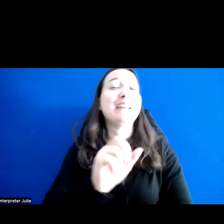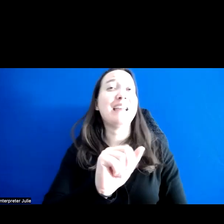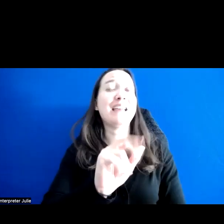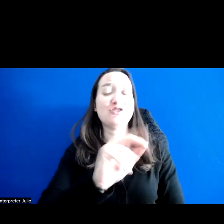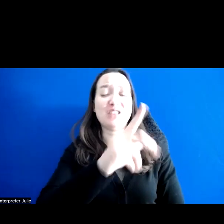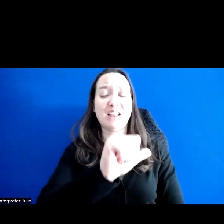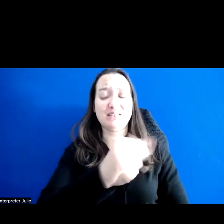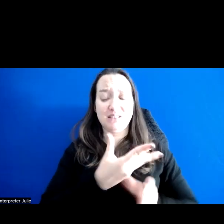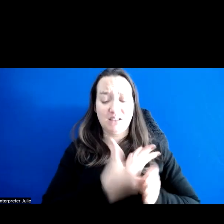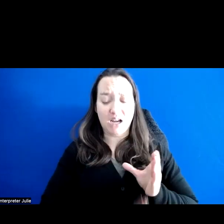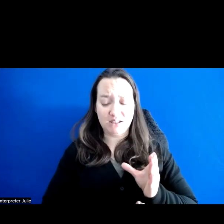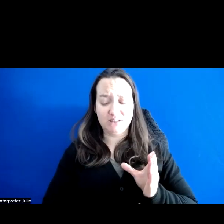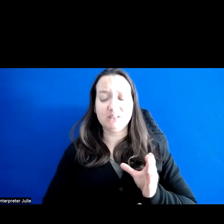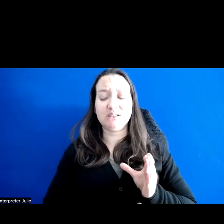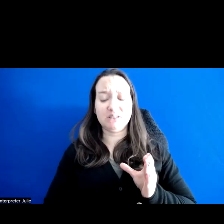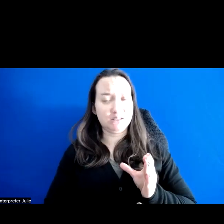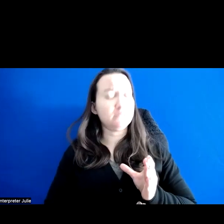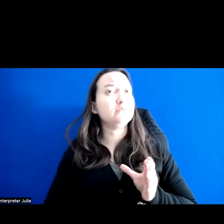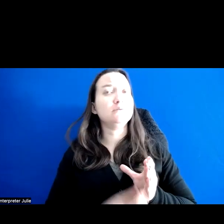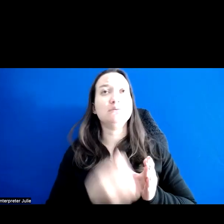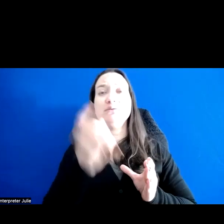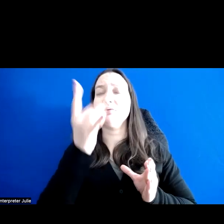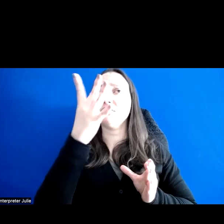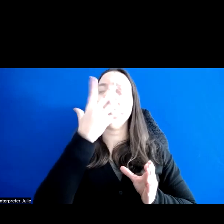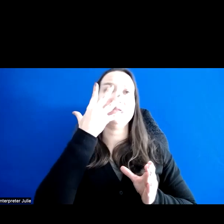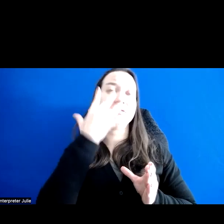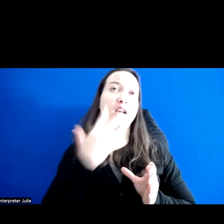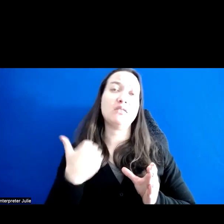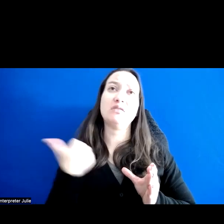died very ridiculously